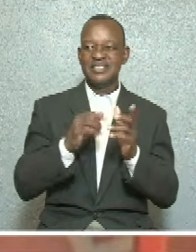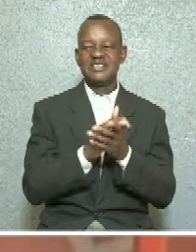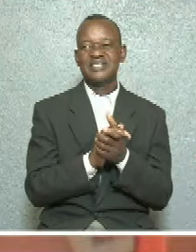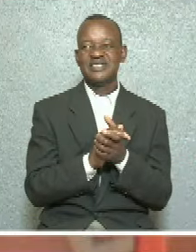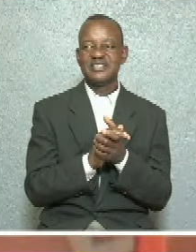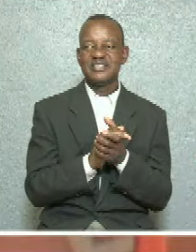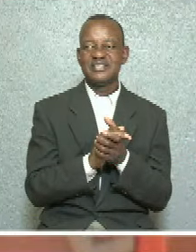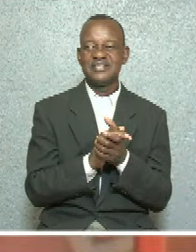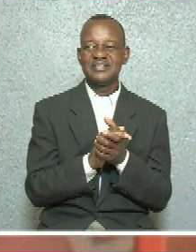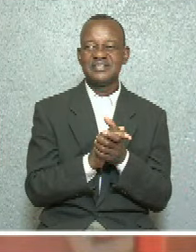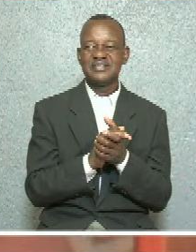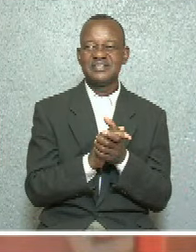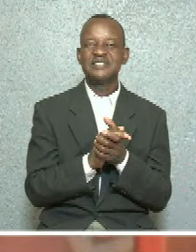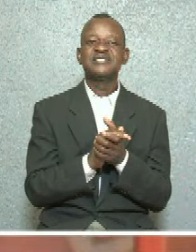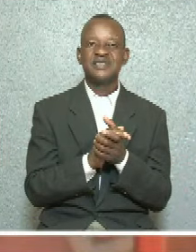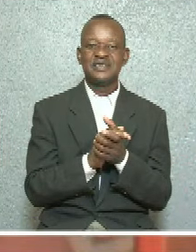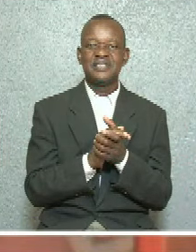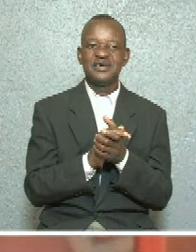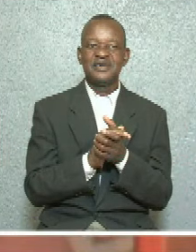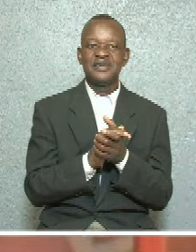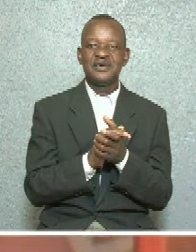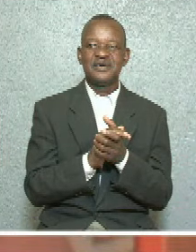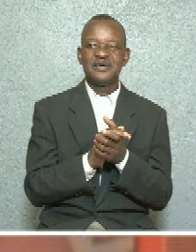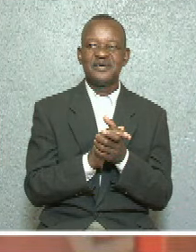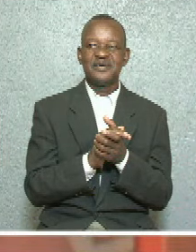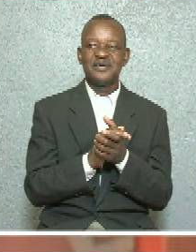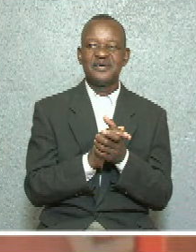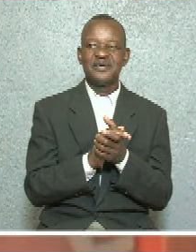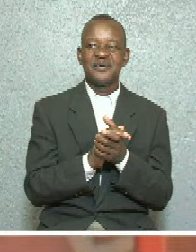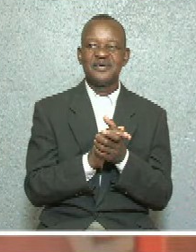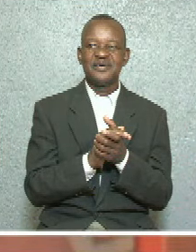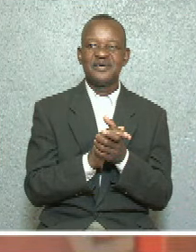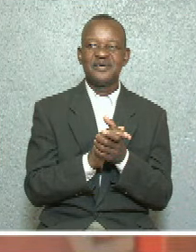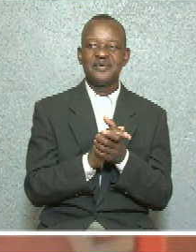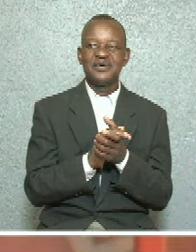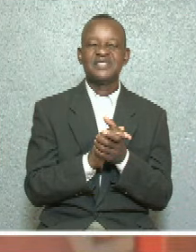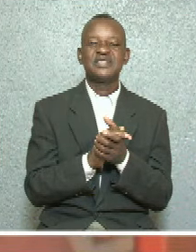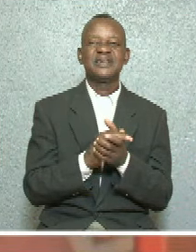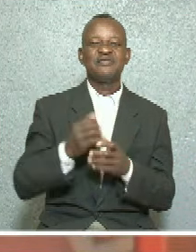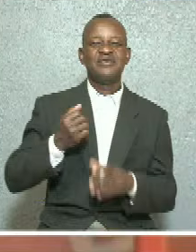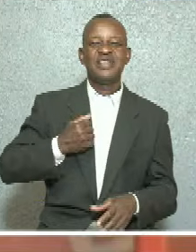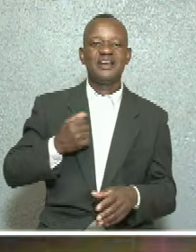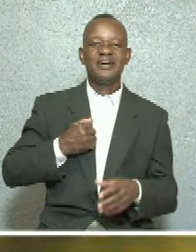Anybody else want something to share that they felt connected to? Gino, we have two more here. Where?